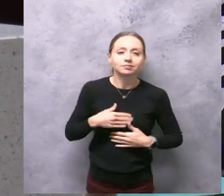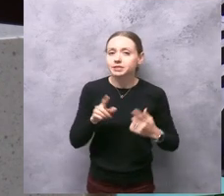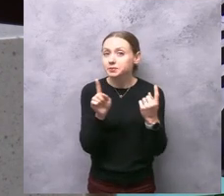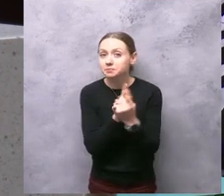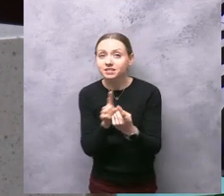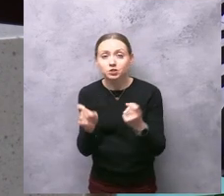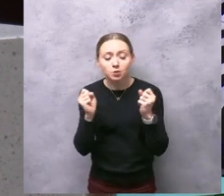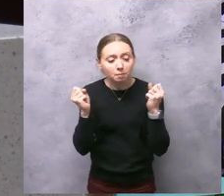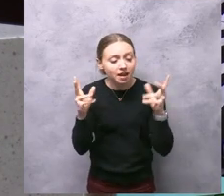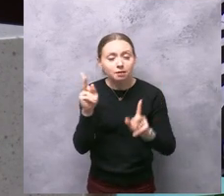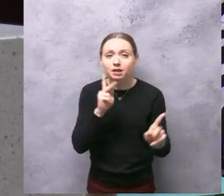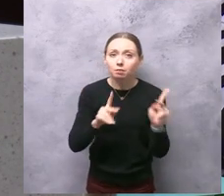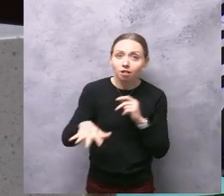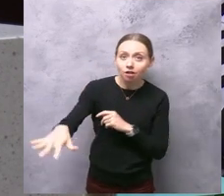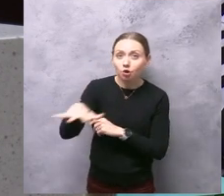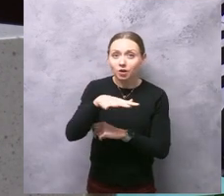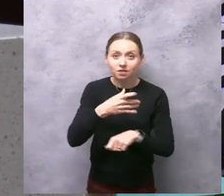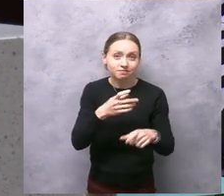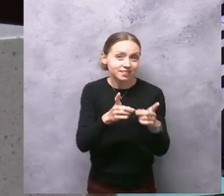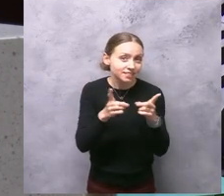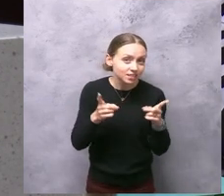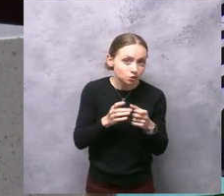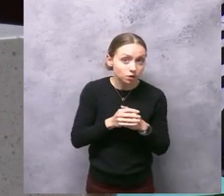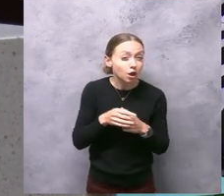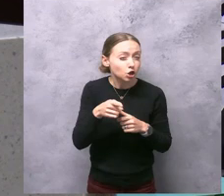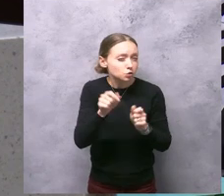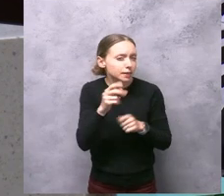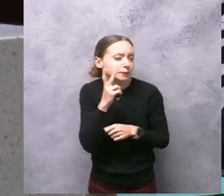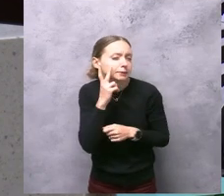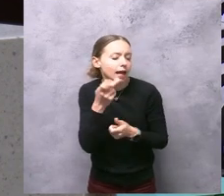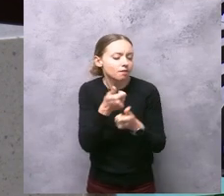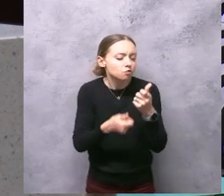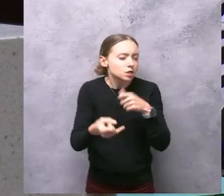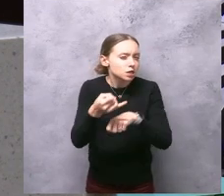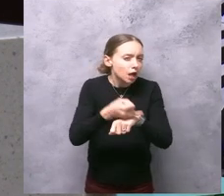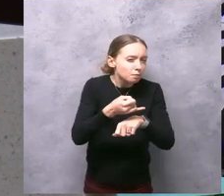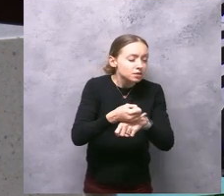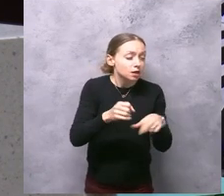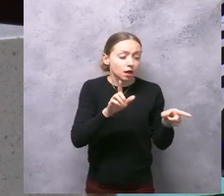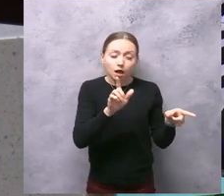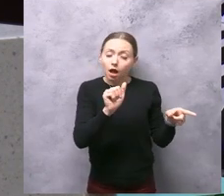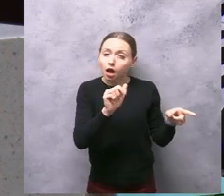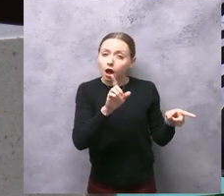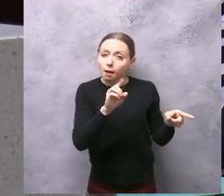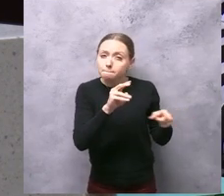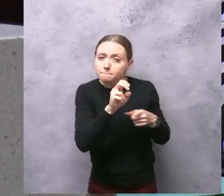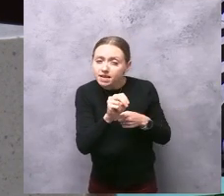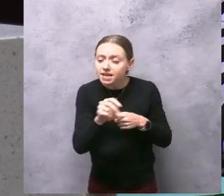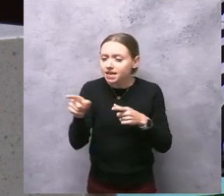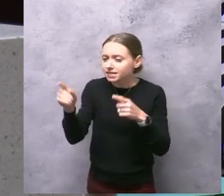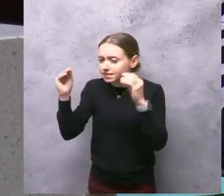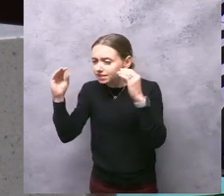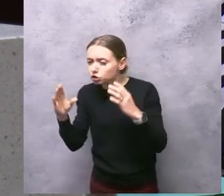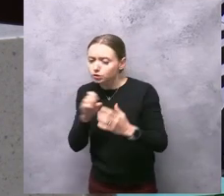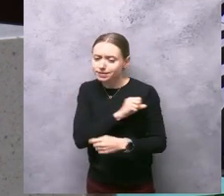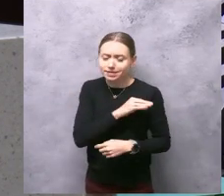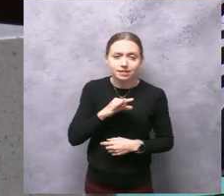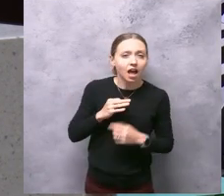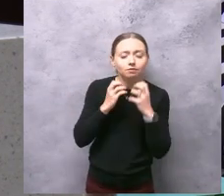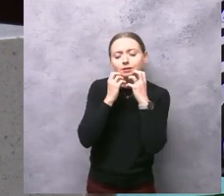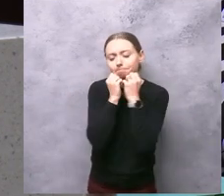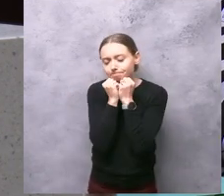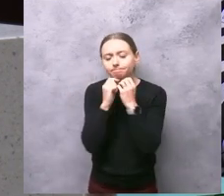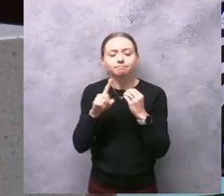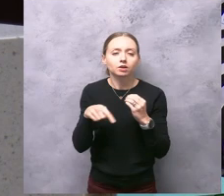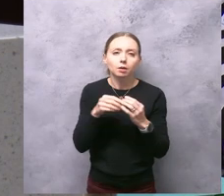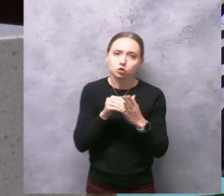district. And you can tell at every campus, our administration and our staff absolutely care. Our teachers care about the students and want to